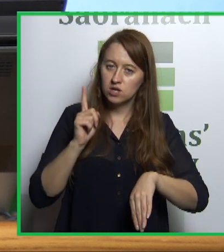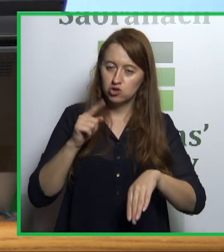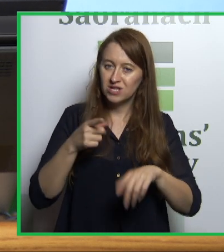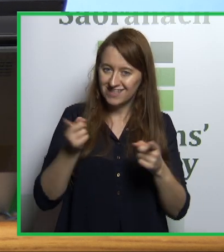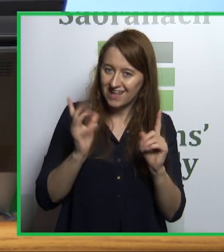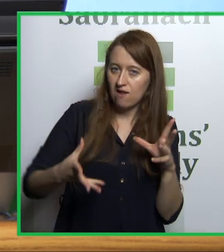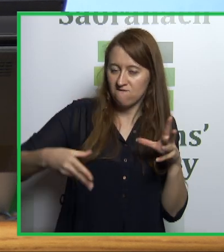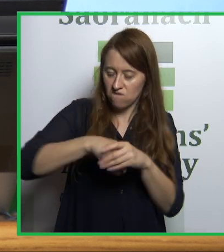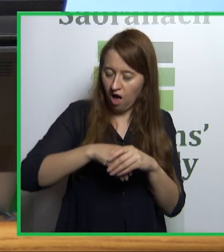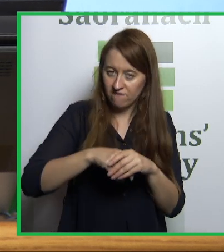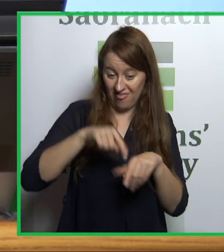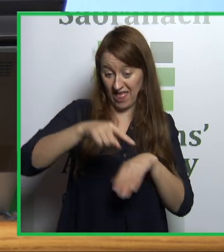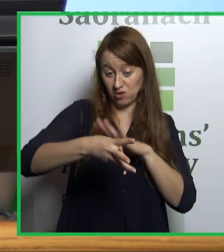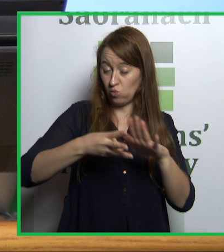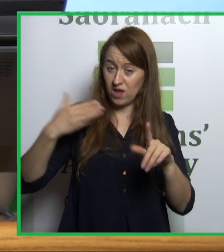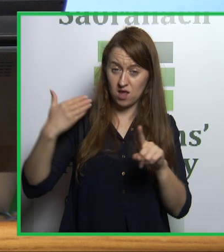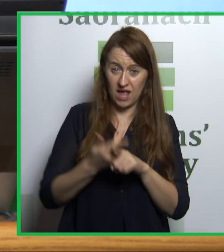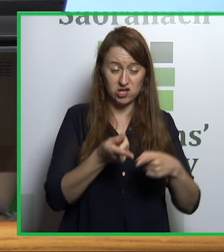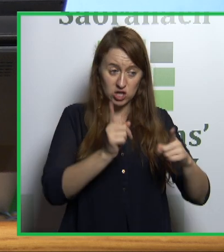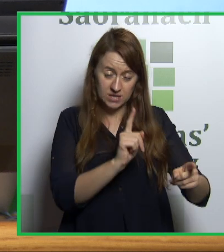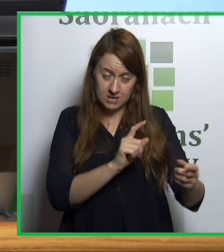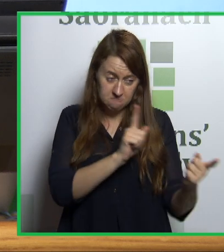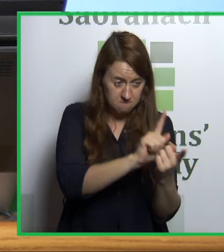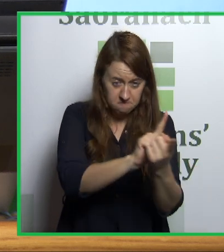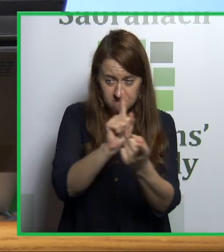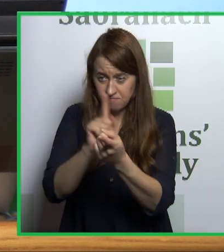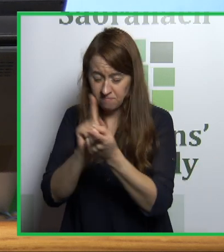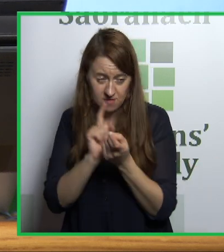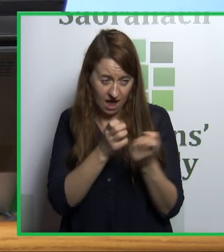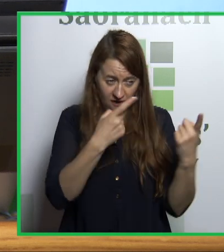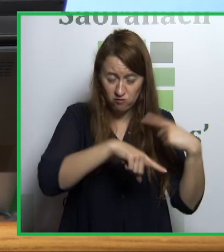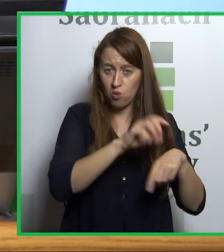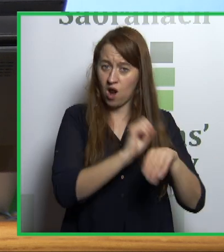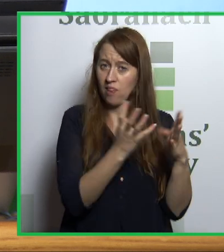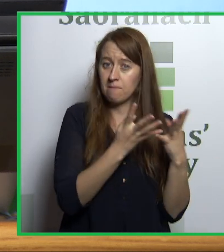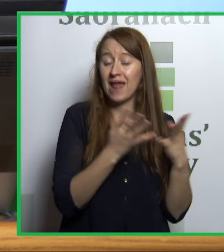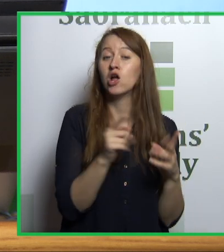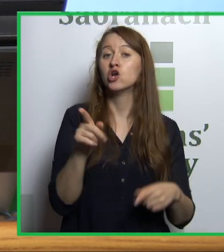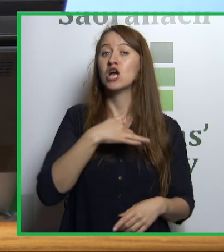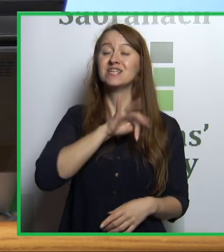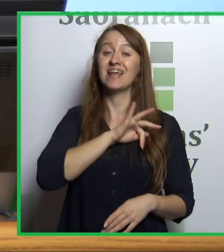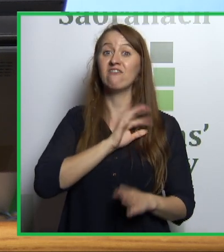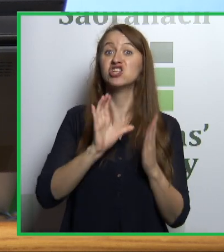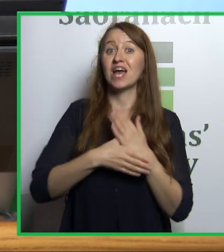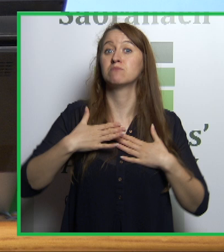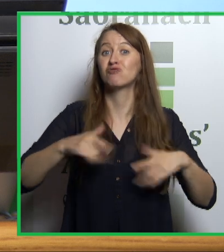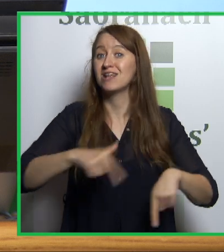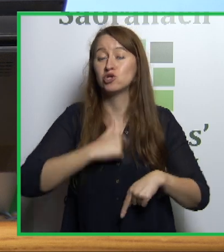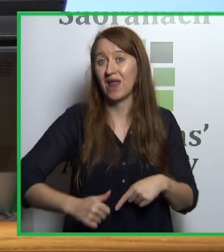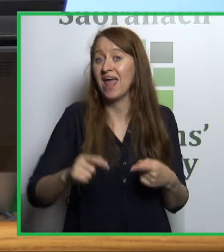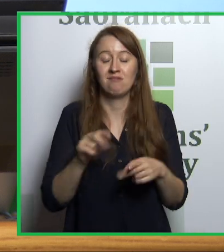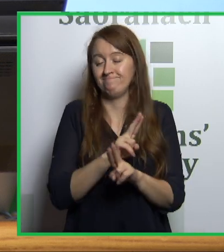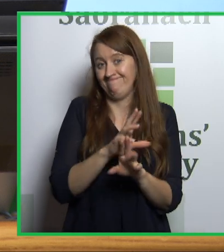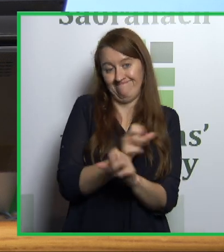them throughout this week. But even throughout the day, she hasn't had a breath of air and mind a glass of water throughout the day. So thanks, Derval, wherever you are.